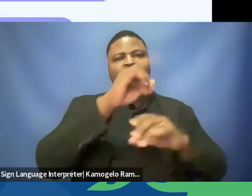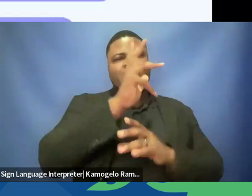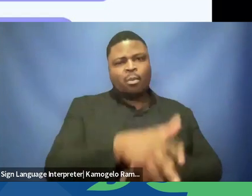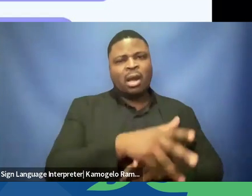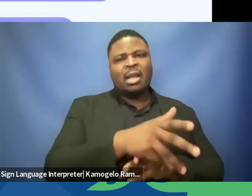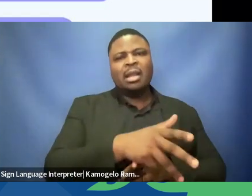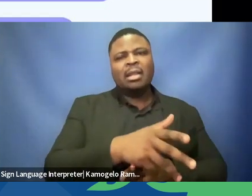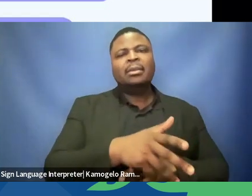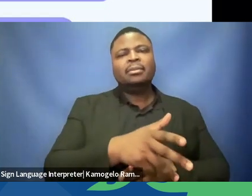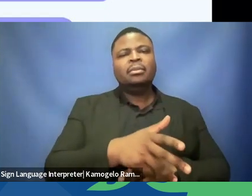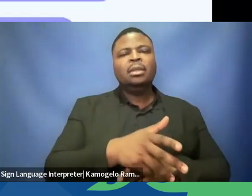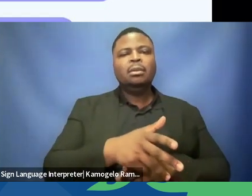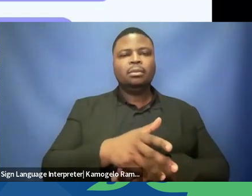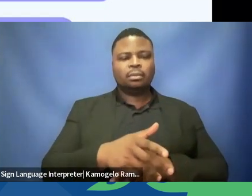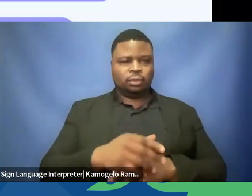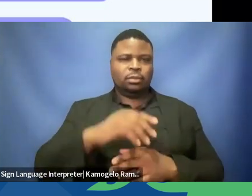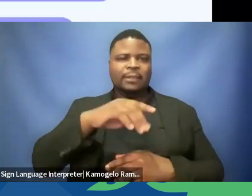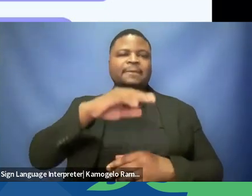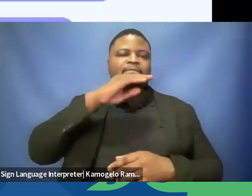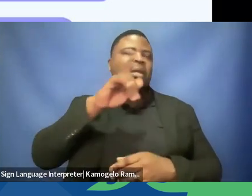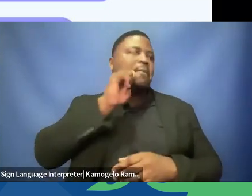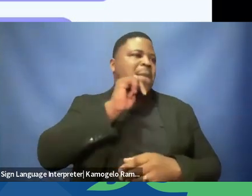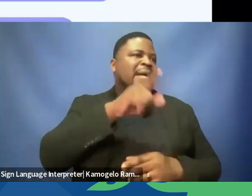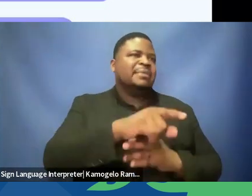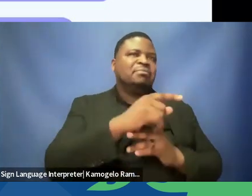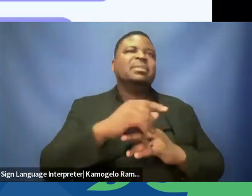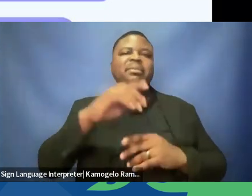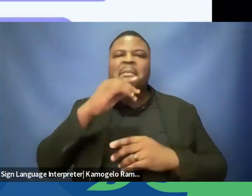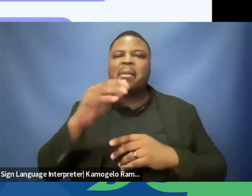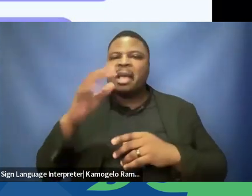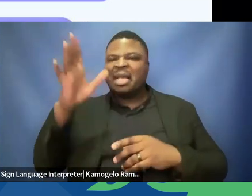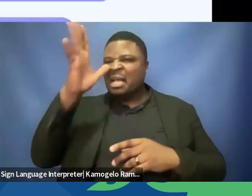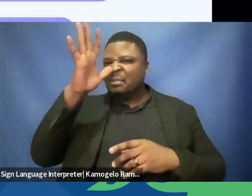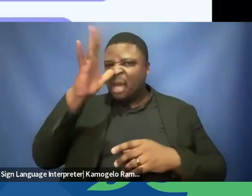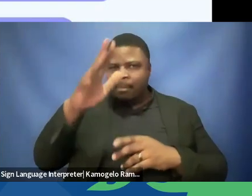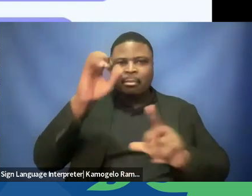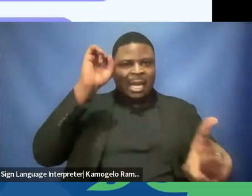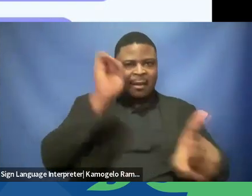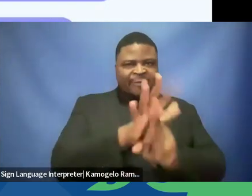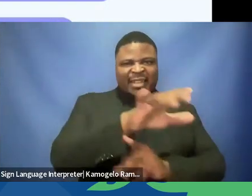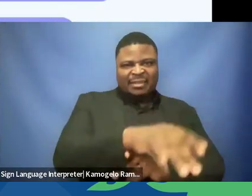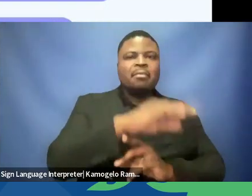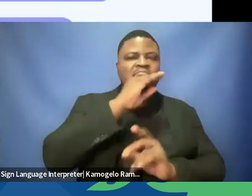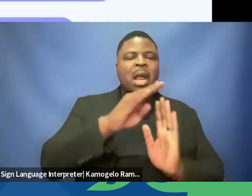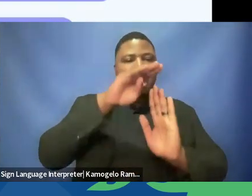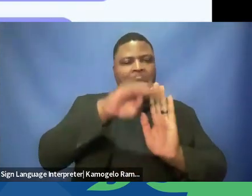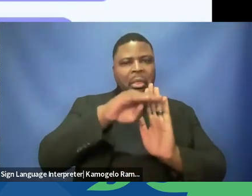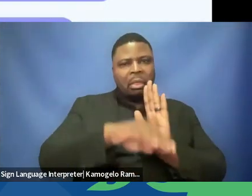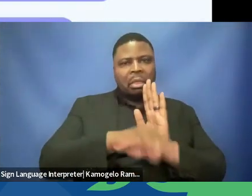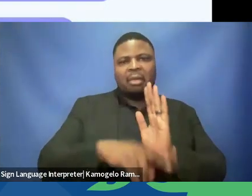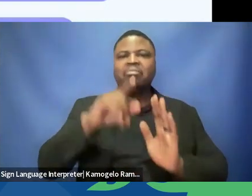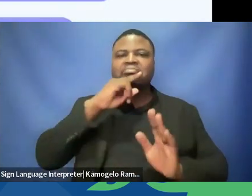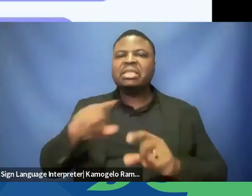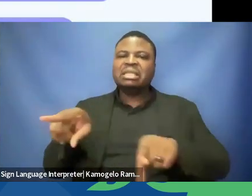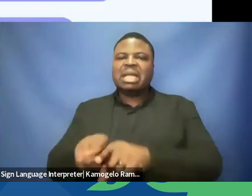the reproduction among men. Reduction in sperm count and motility. Reduced libido and